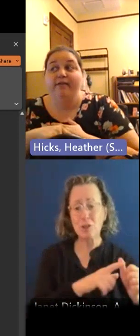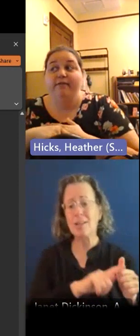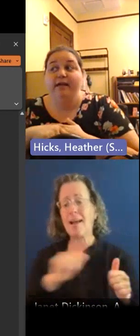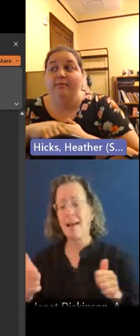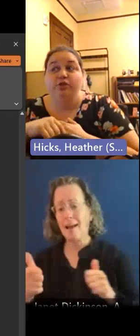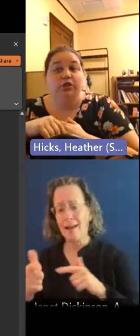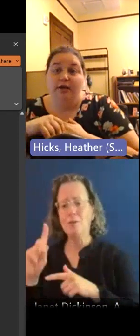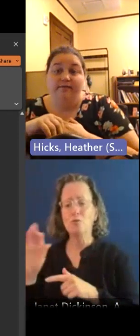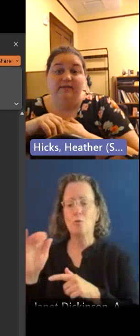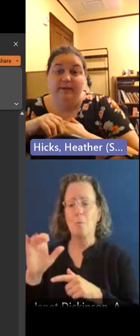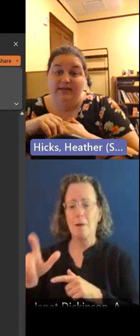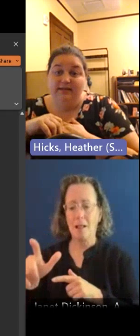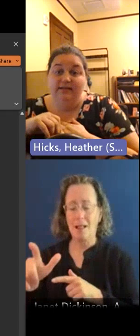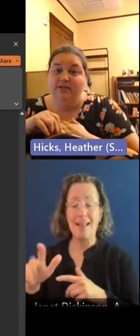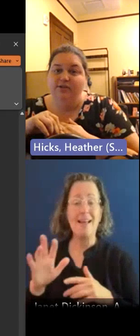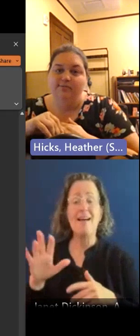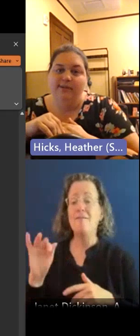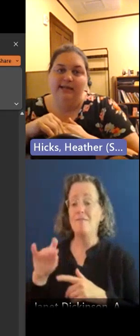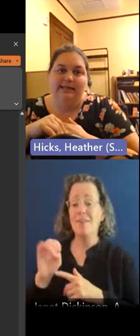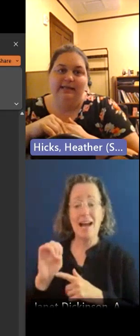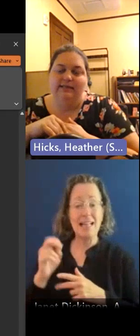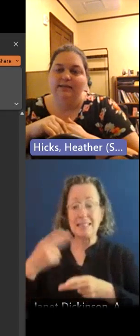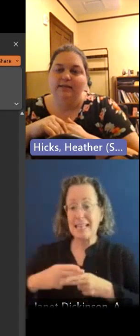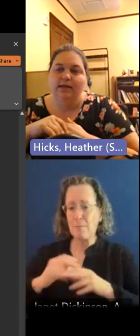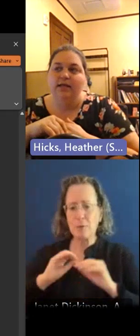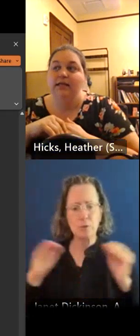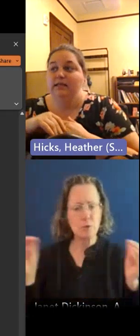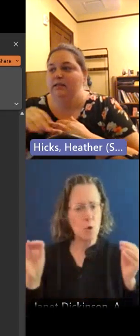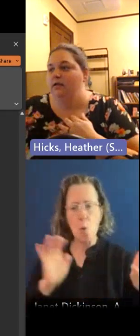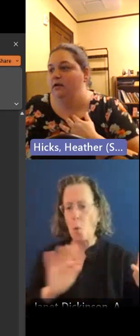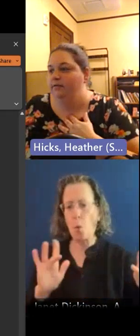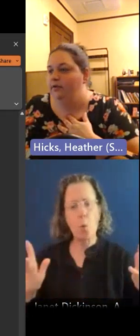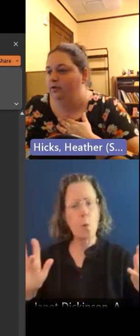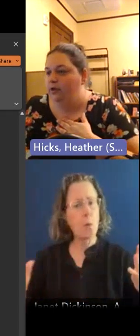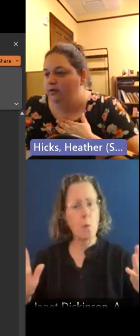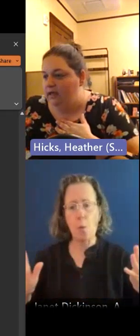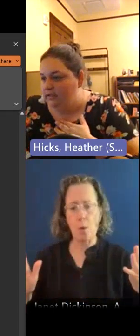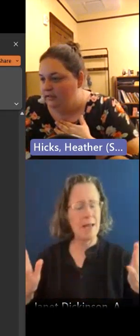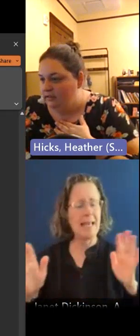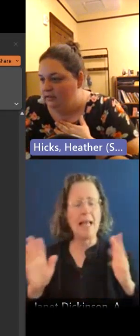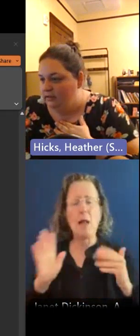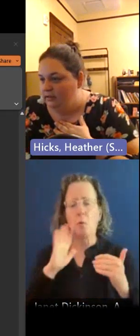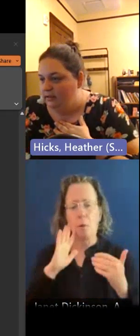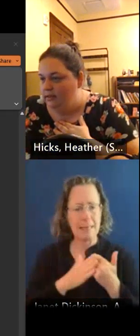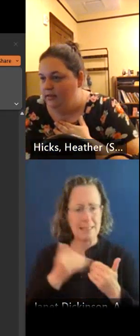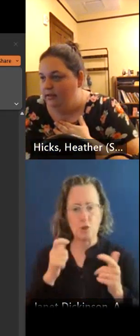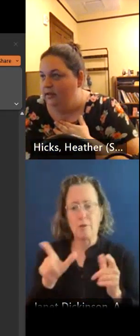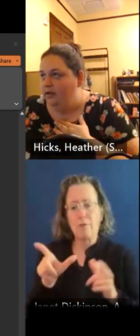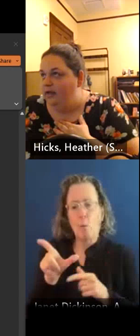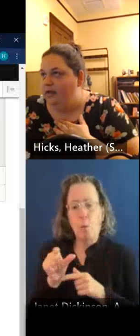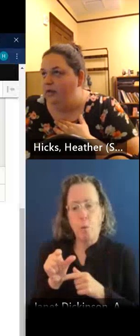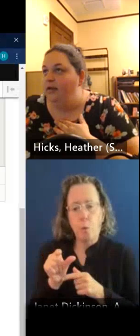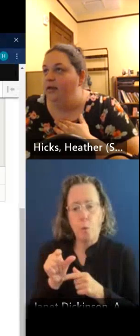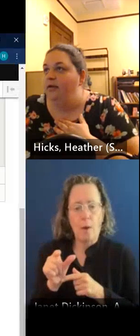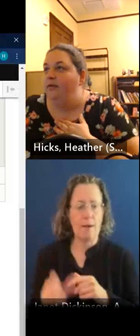Ideally, the file name should not have spaces. It just makes it easier. If you'll notice,